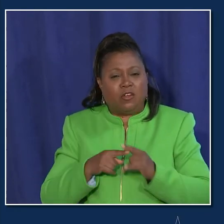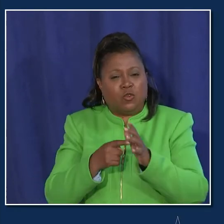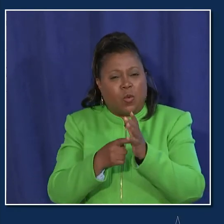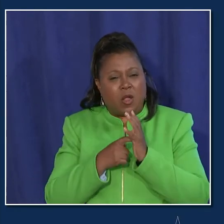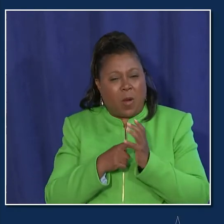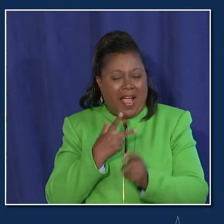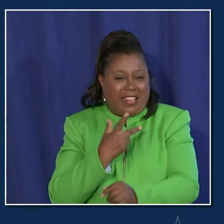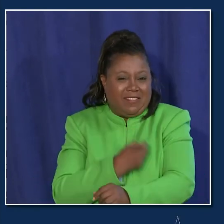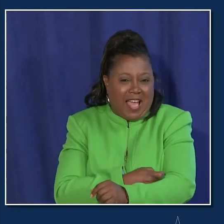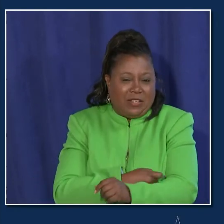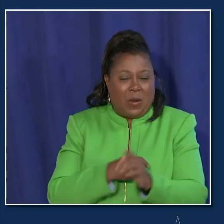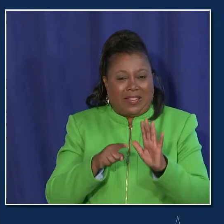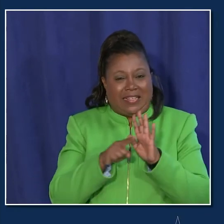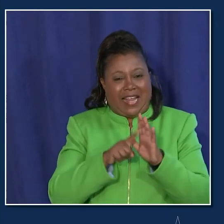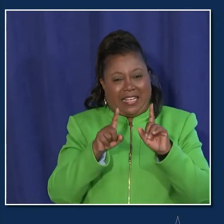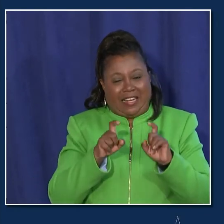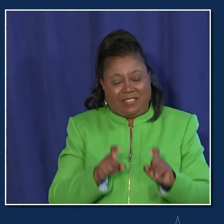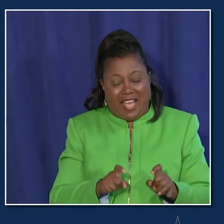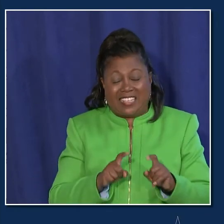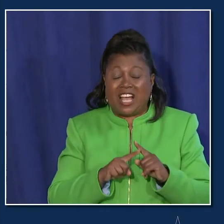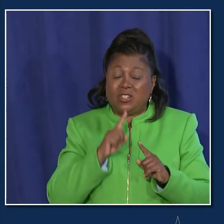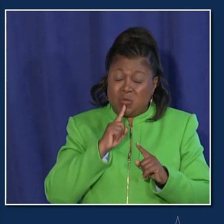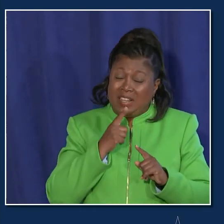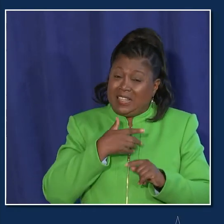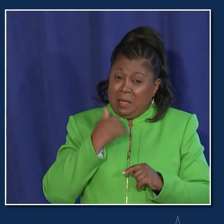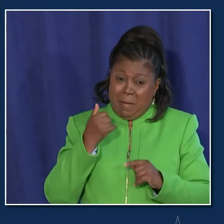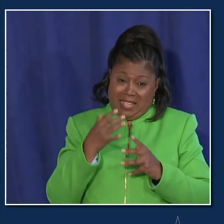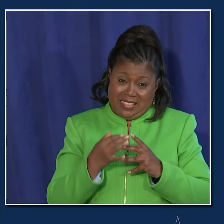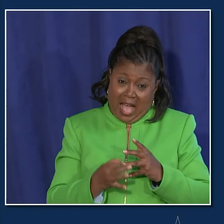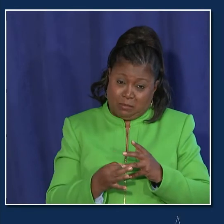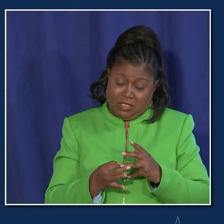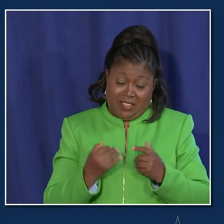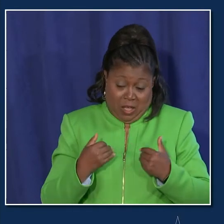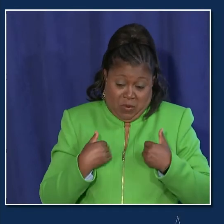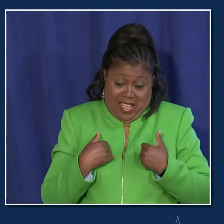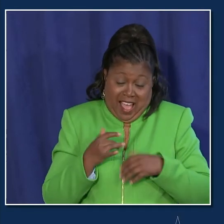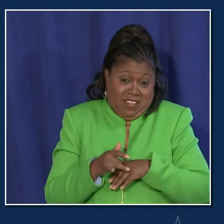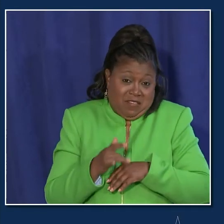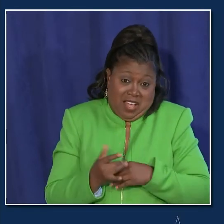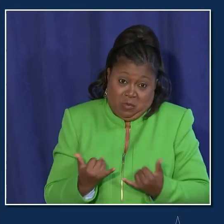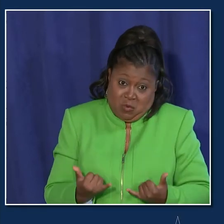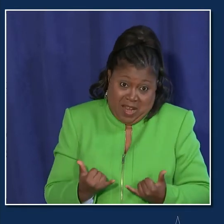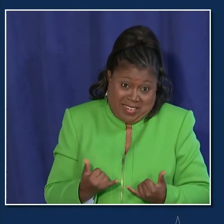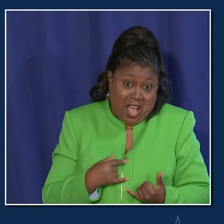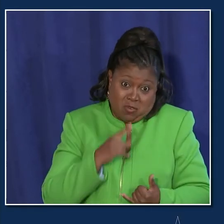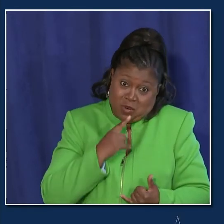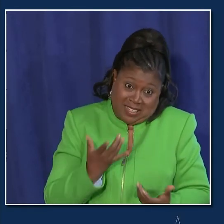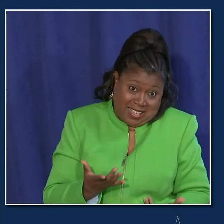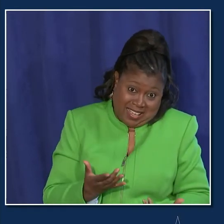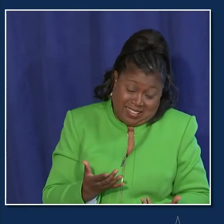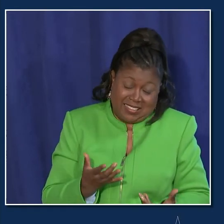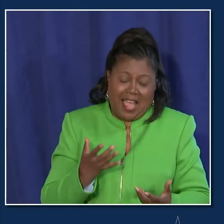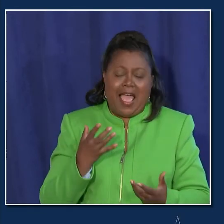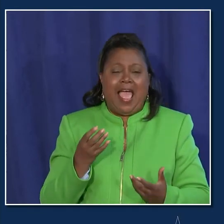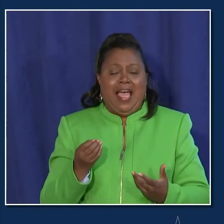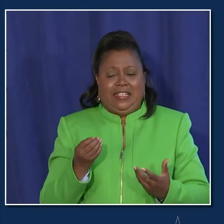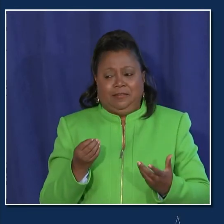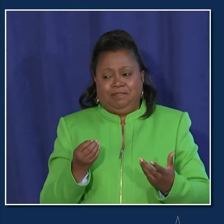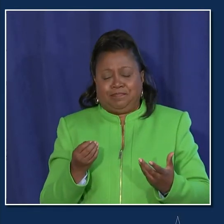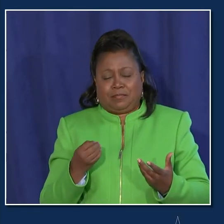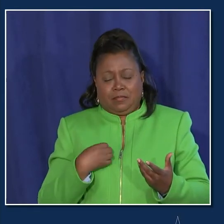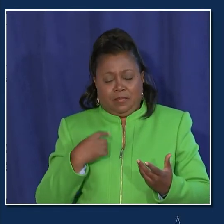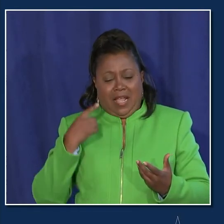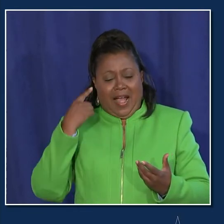require the vaccination or the negative test is really the best option that we have available at this point. It really is. And